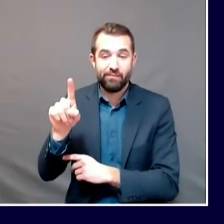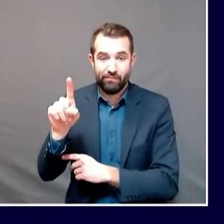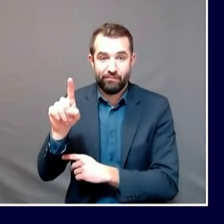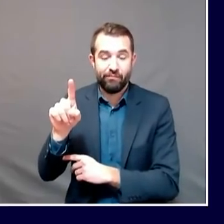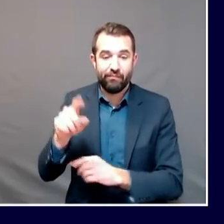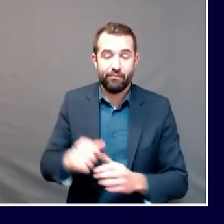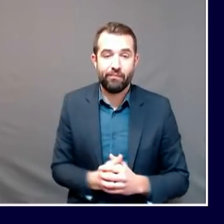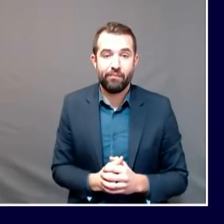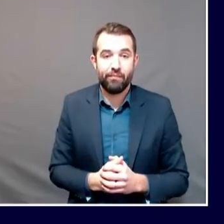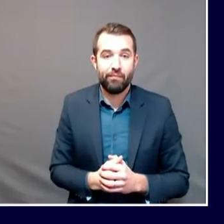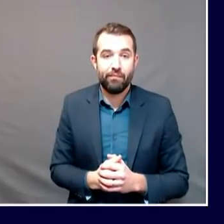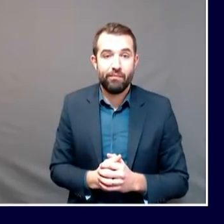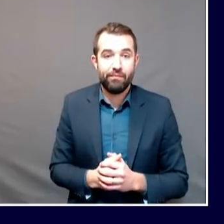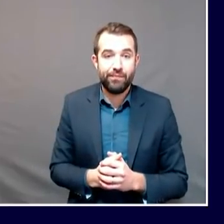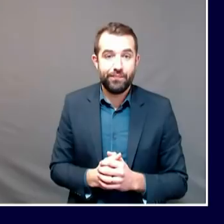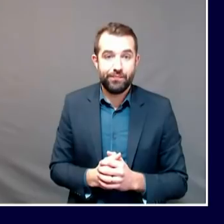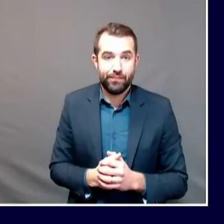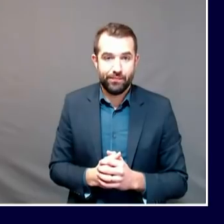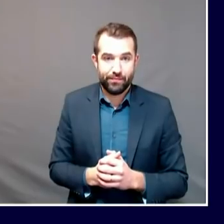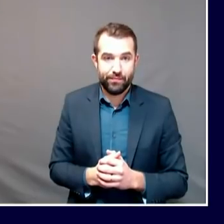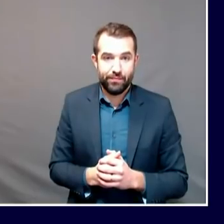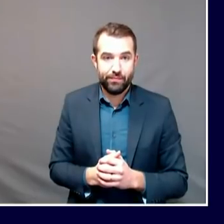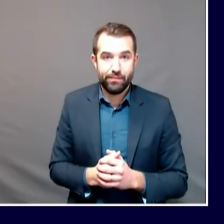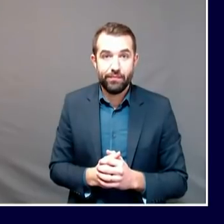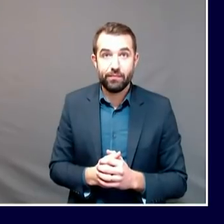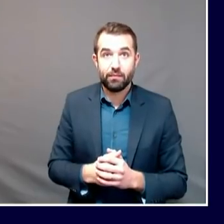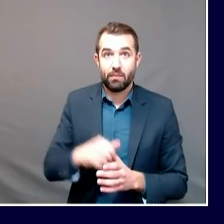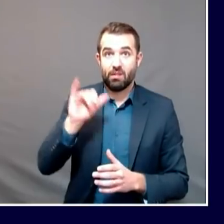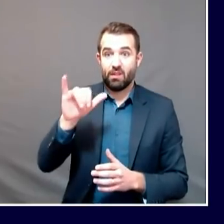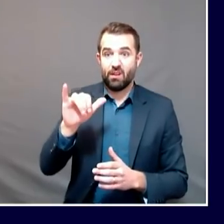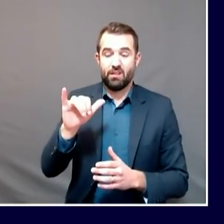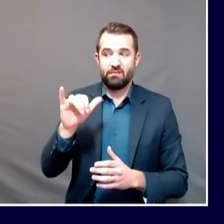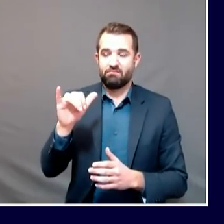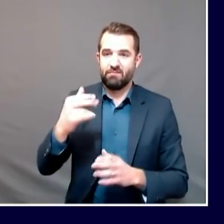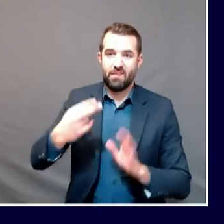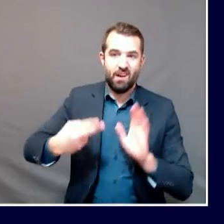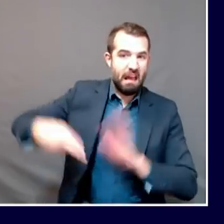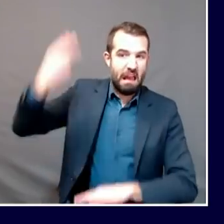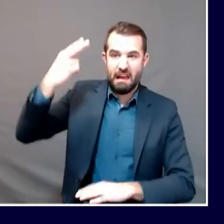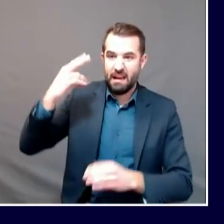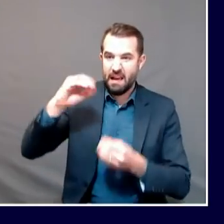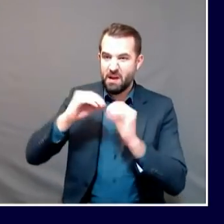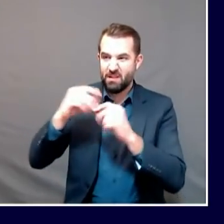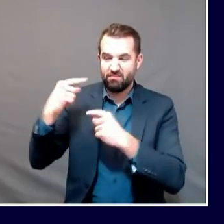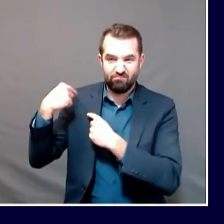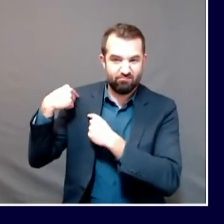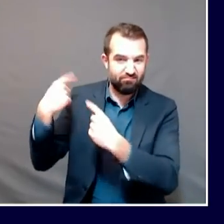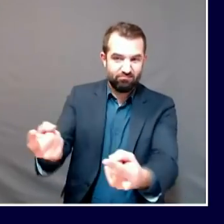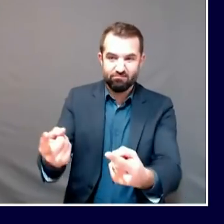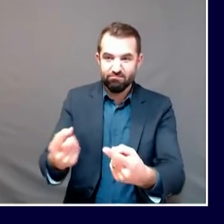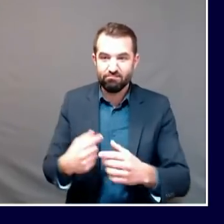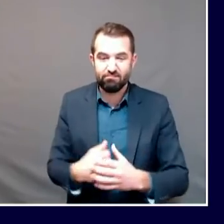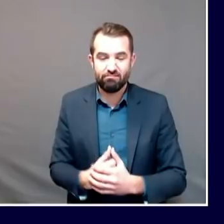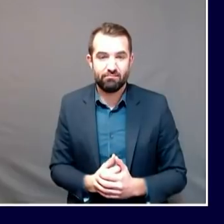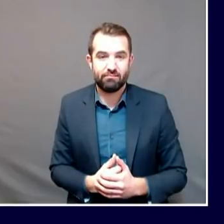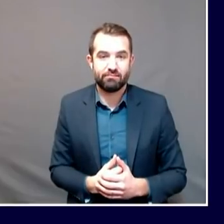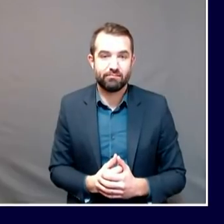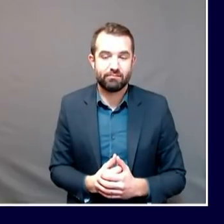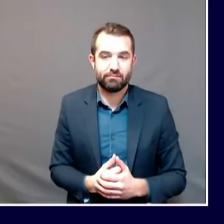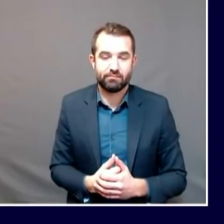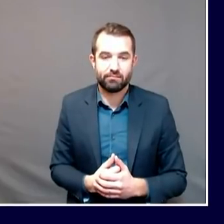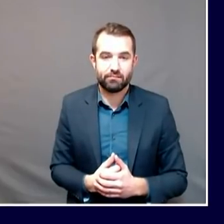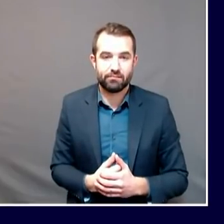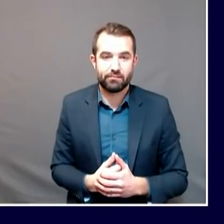new cases, a new one-day high mark with respect to the number of new daily cases of COVID-19 that we've